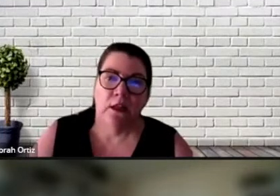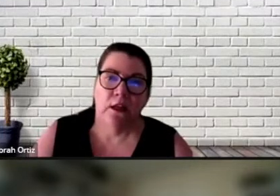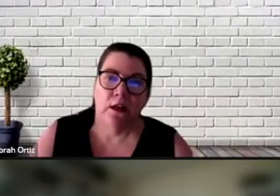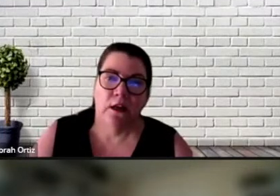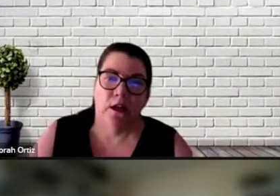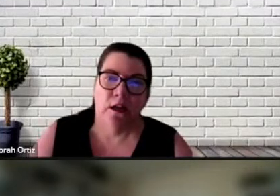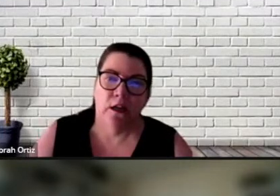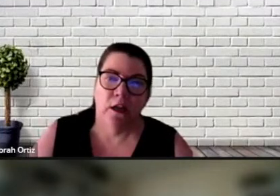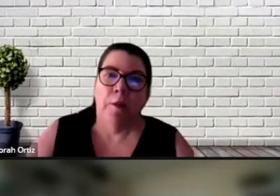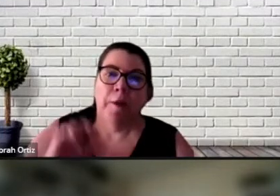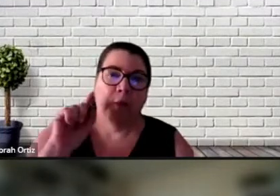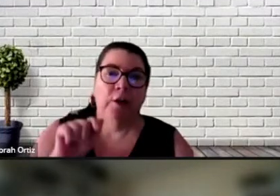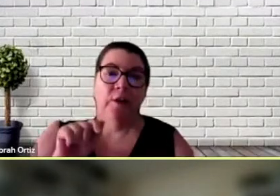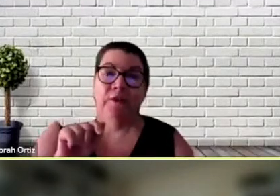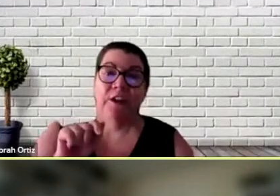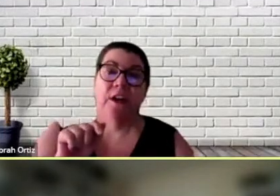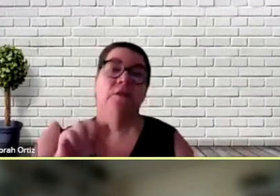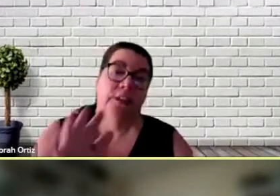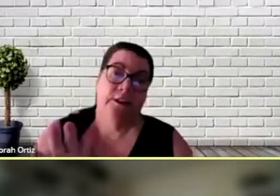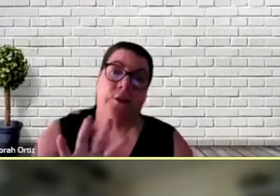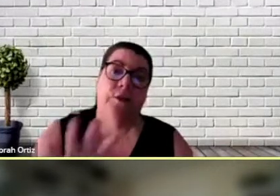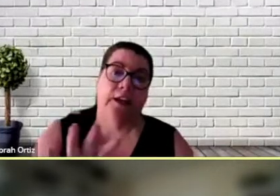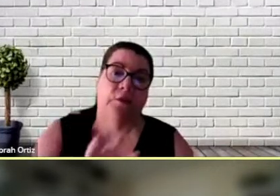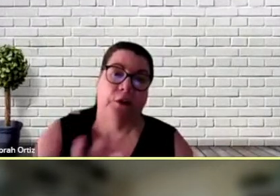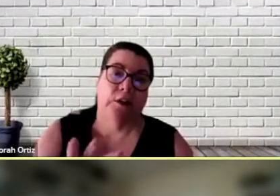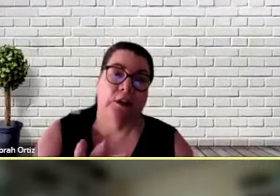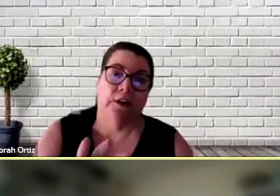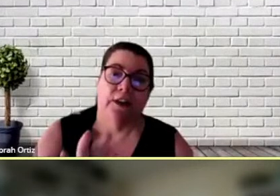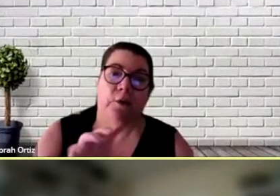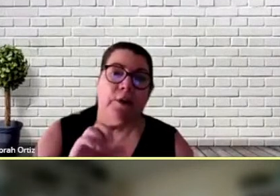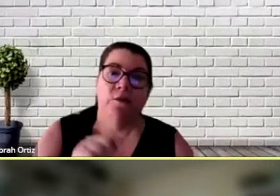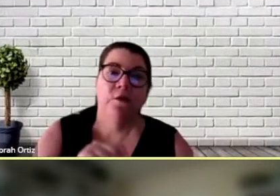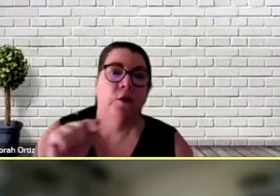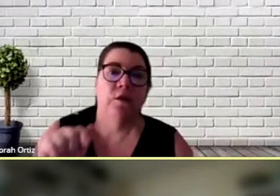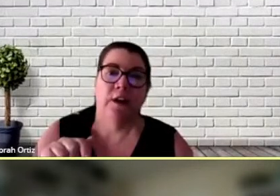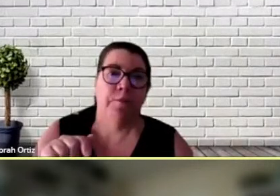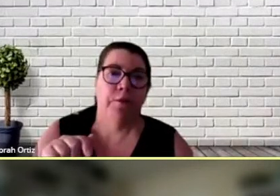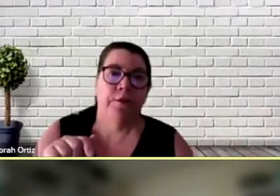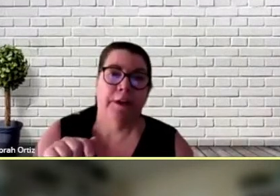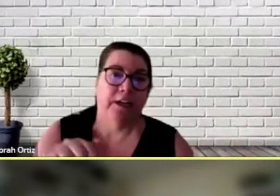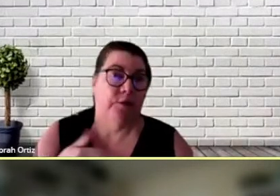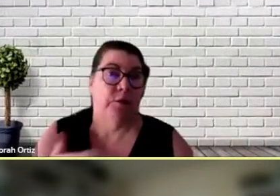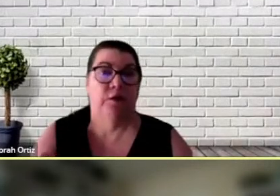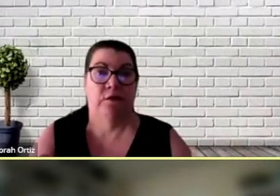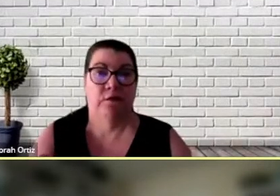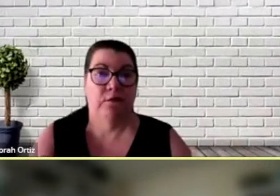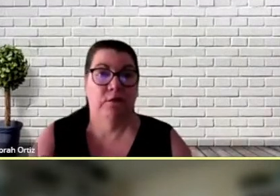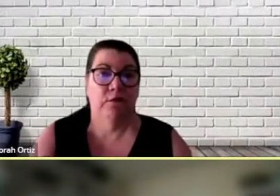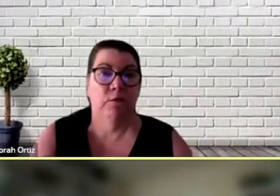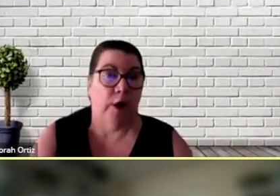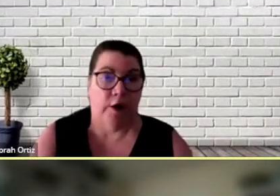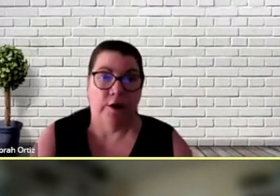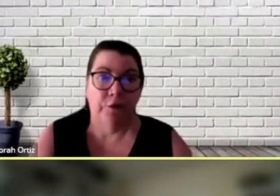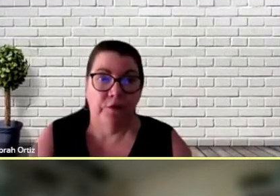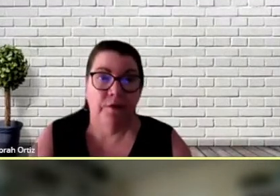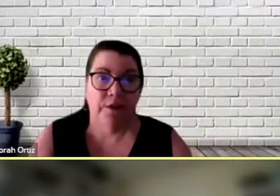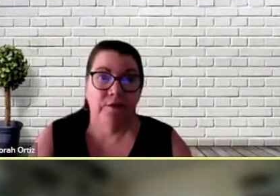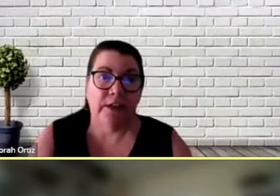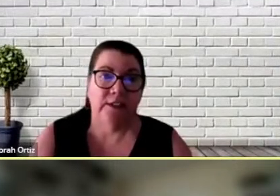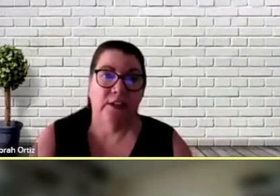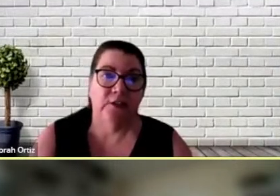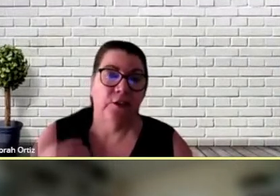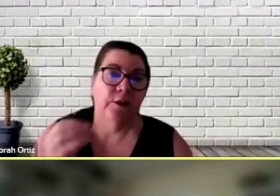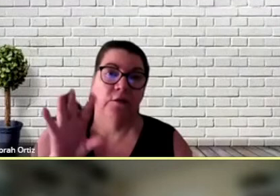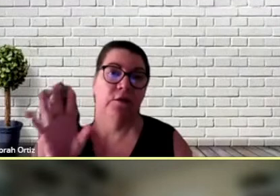of those clinics that we hosted. But we don't have the, so thank you for clarifying that. We don't know the numbers because we weren't requiring proof